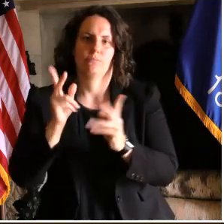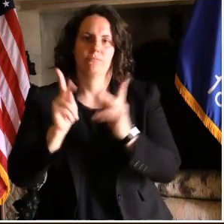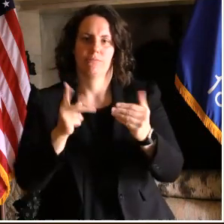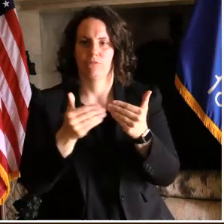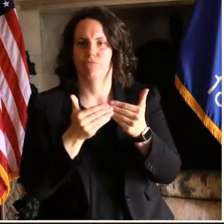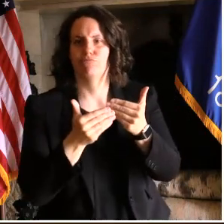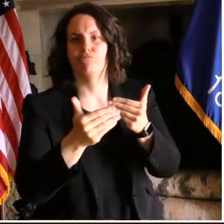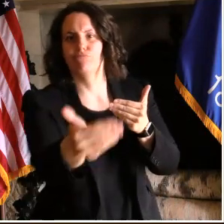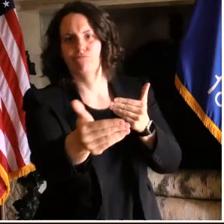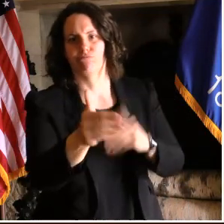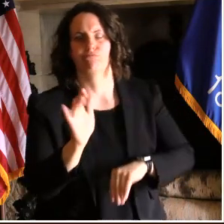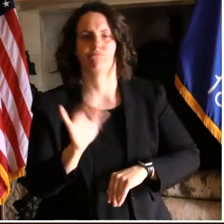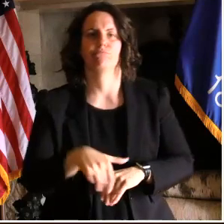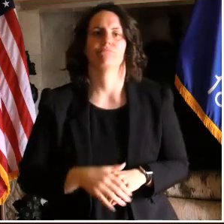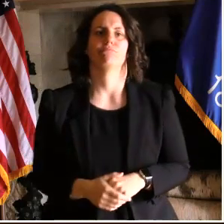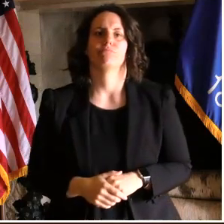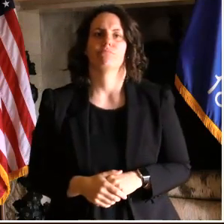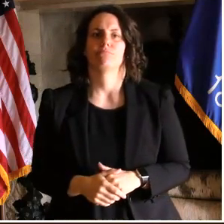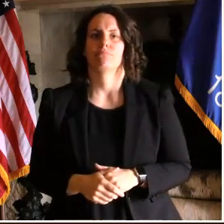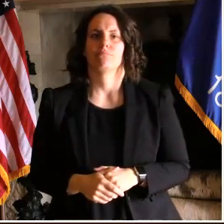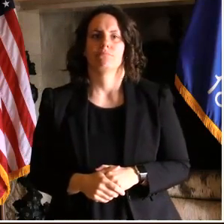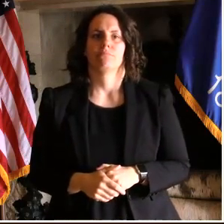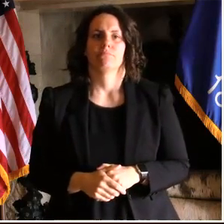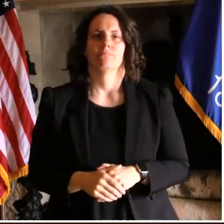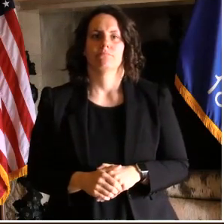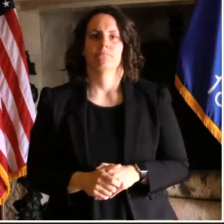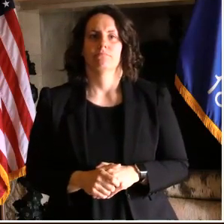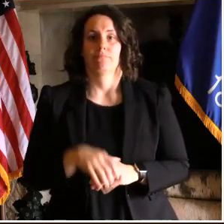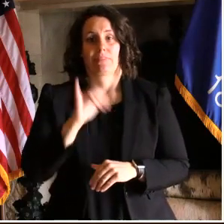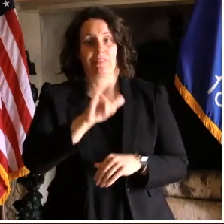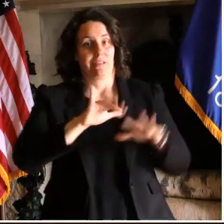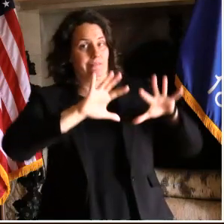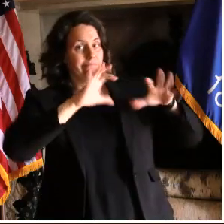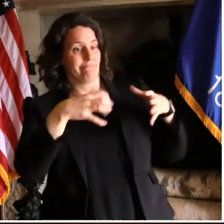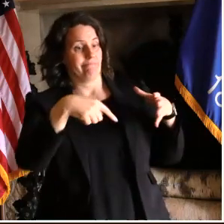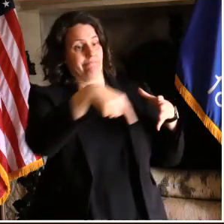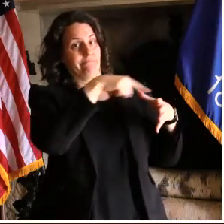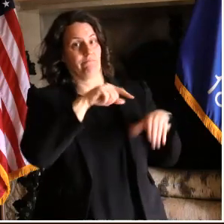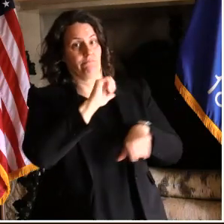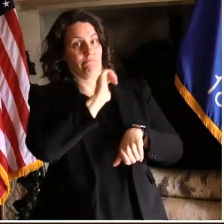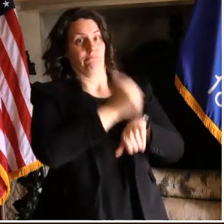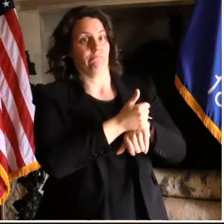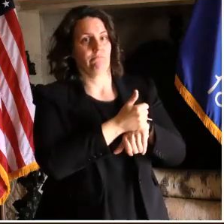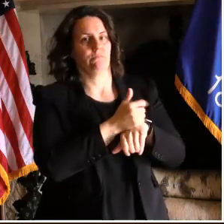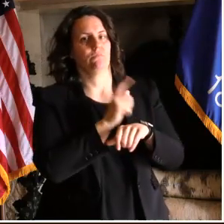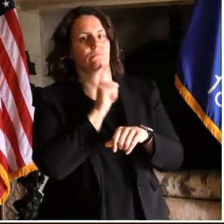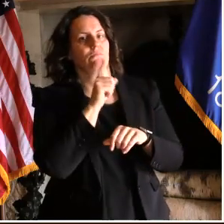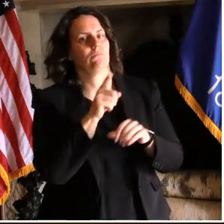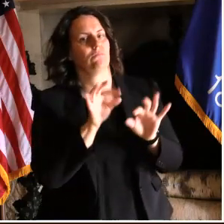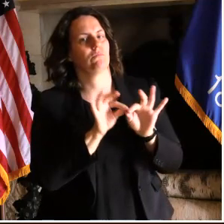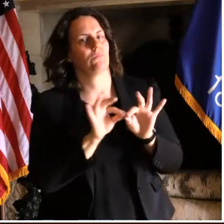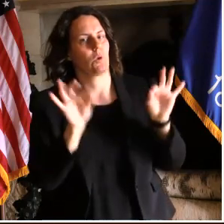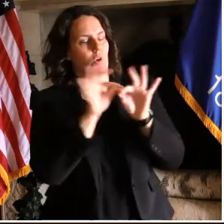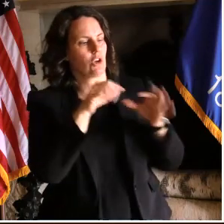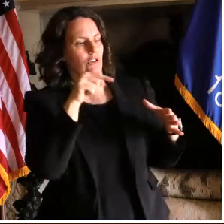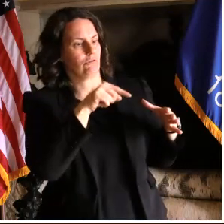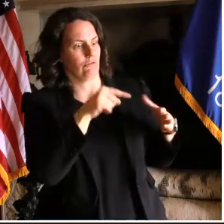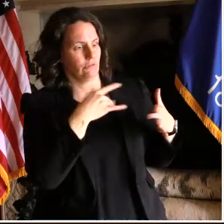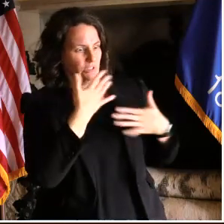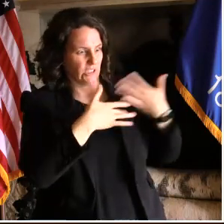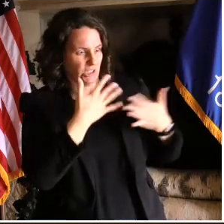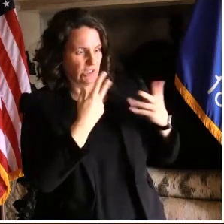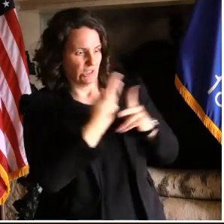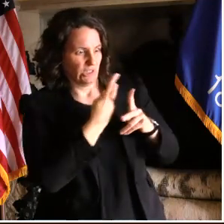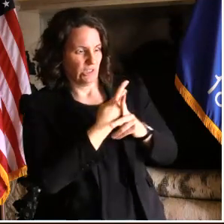that we have these task forces in place before issuing a safe at home order. We've made great strides in all of this